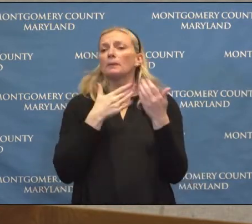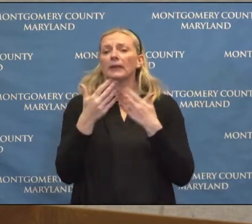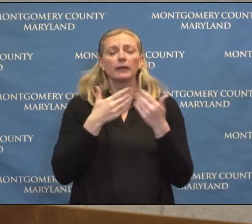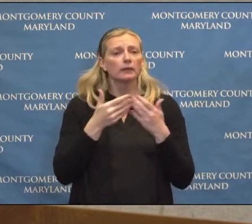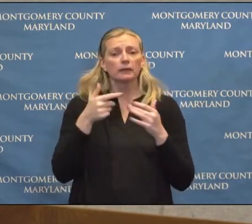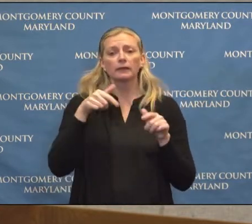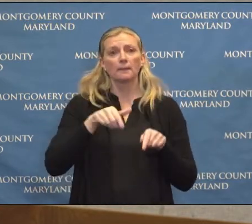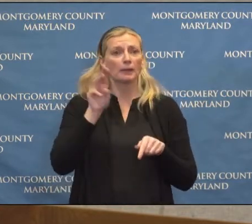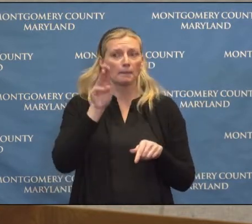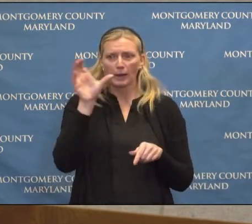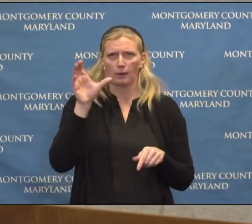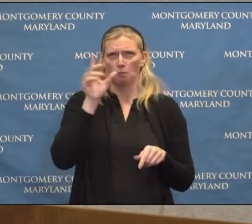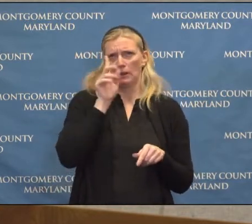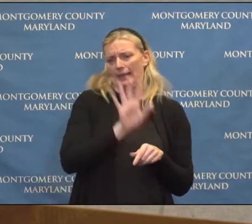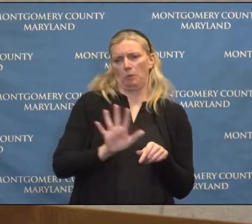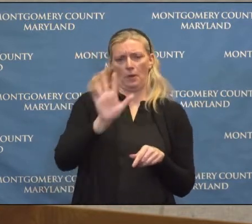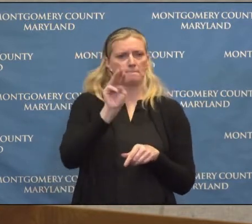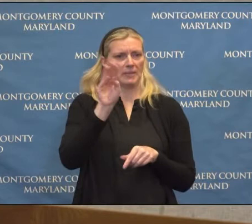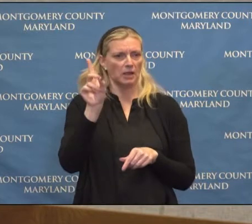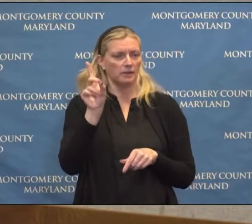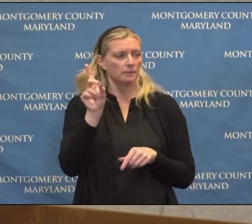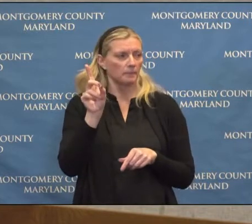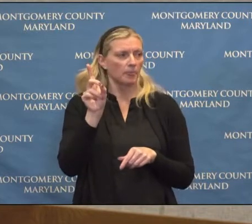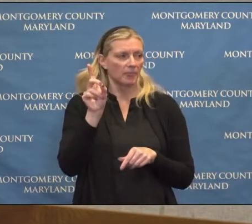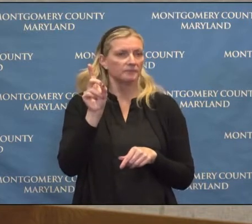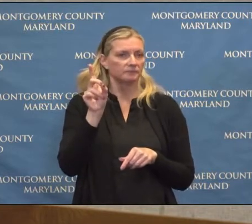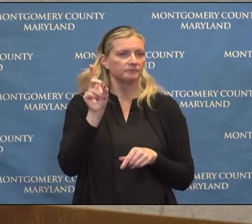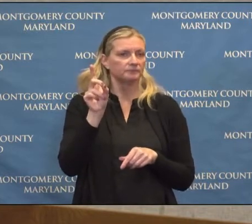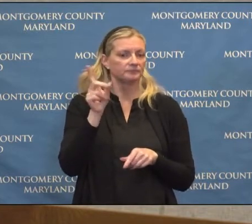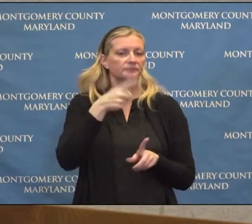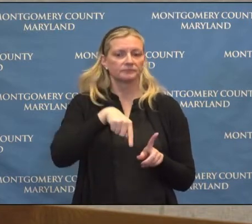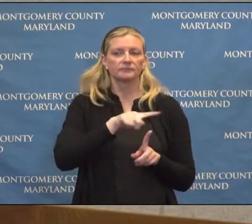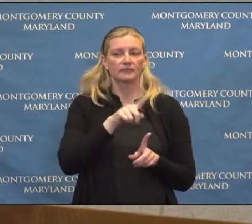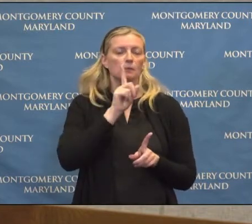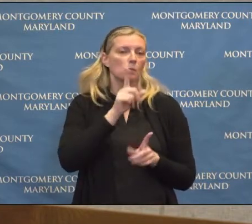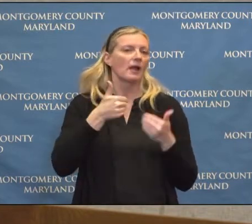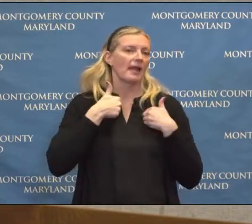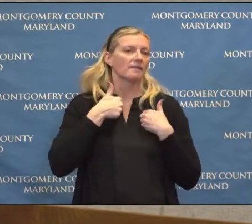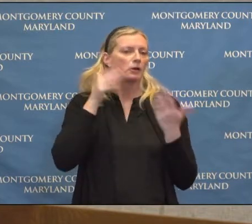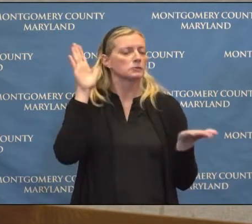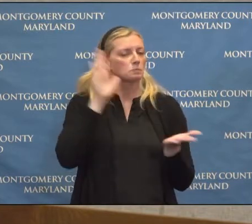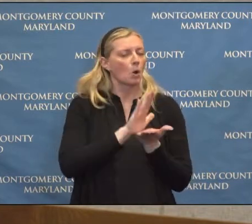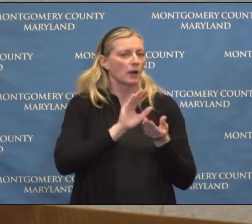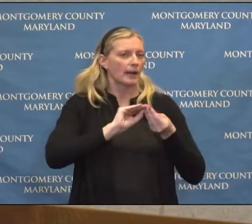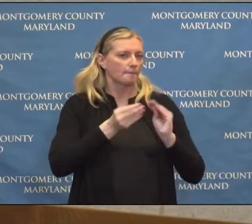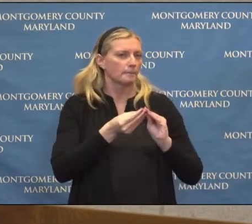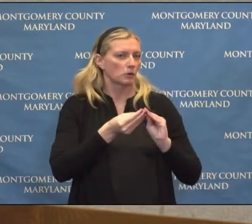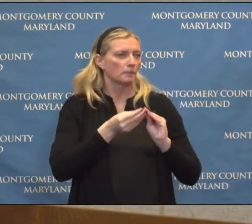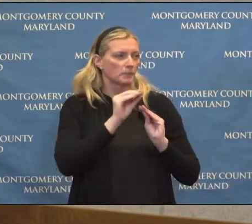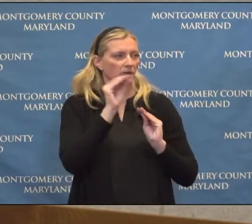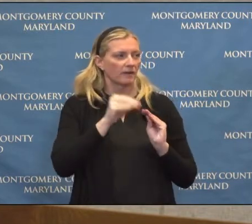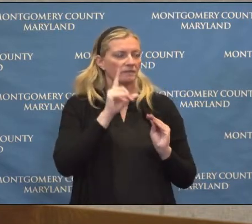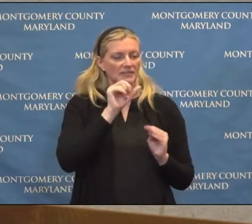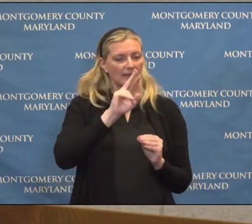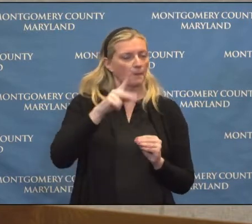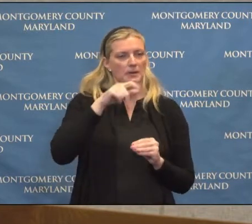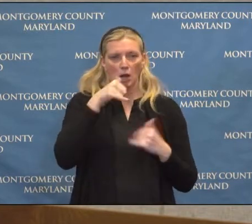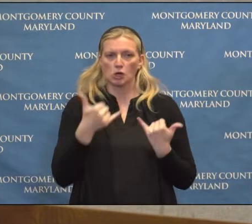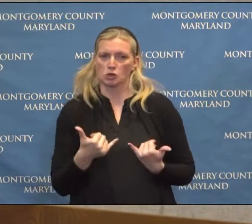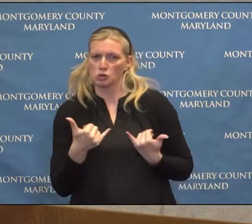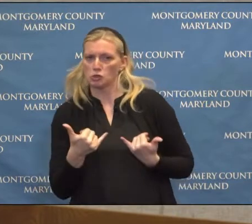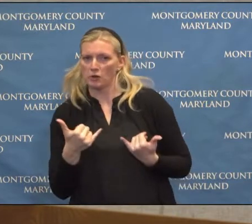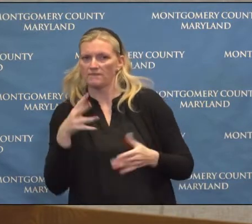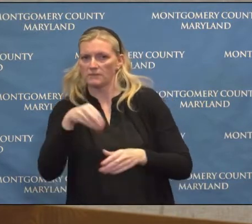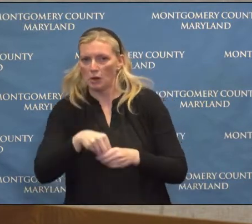in the state of Maryland, has the lowest enrollment of those residents who are eligible for SNAP, but not currently enrolled. So we have a lot